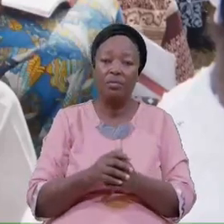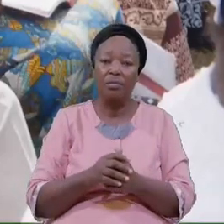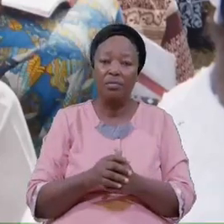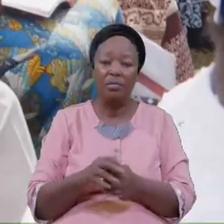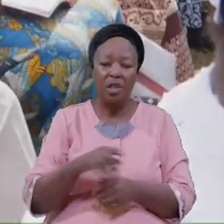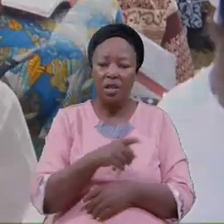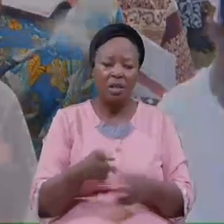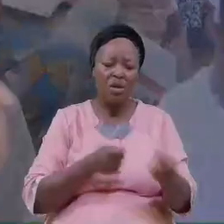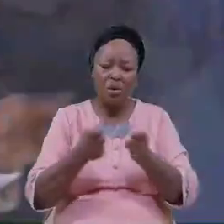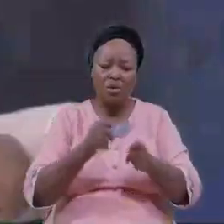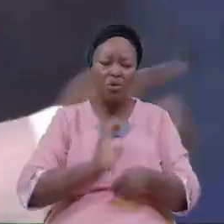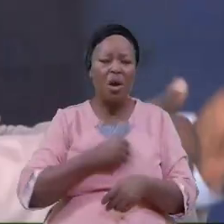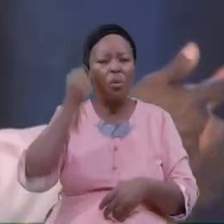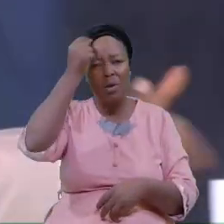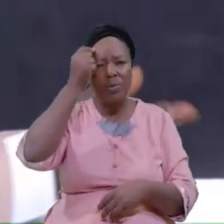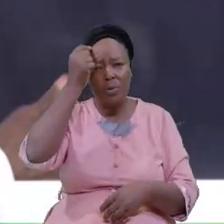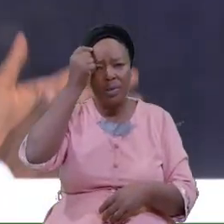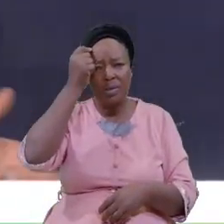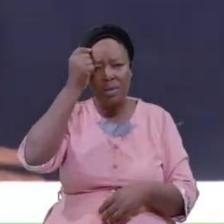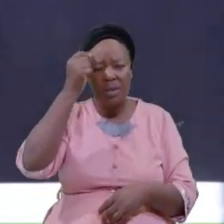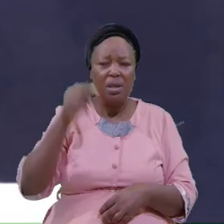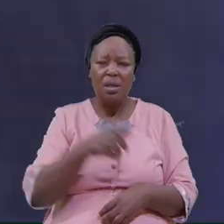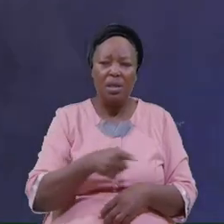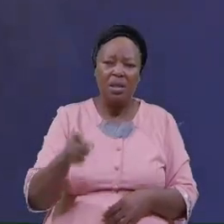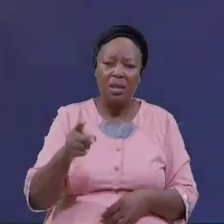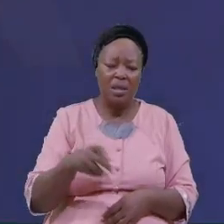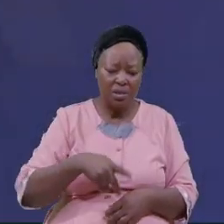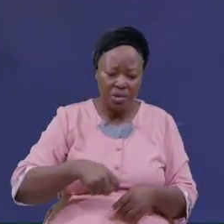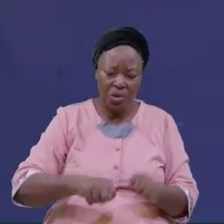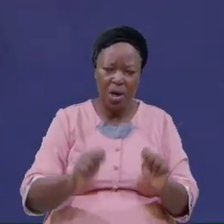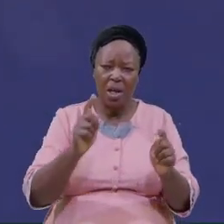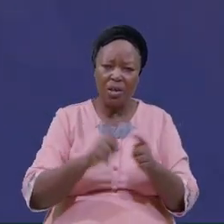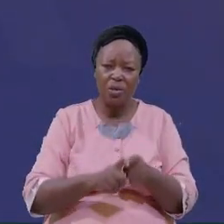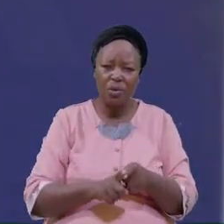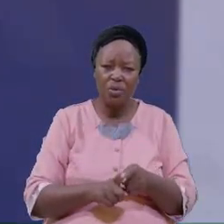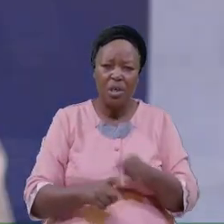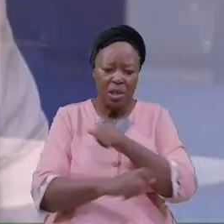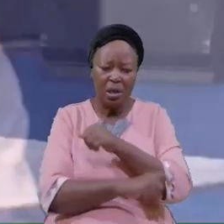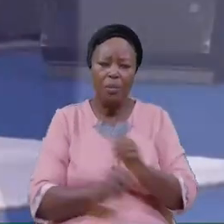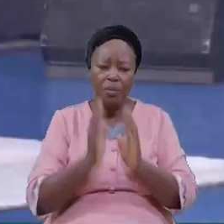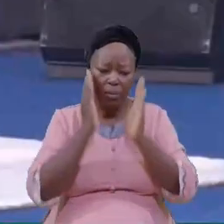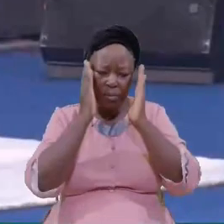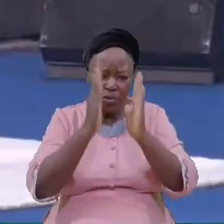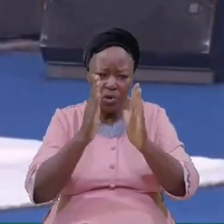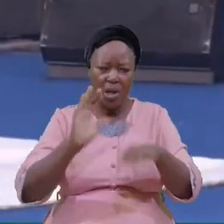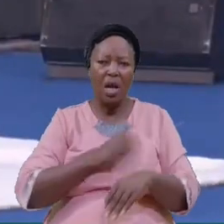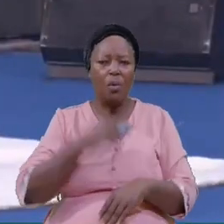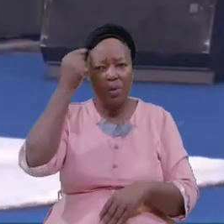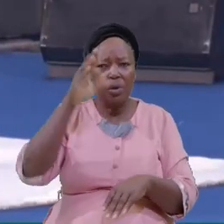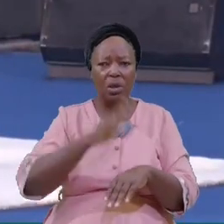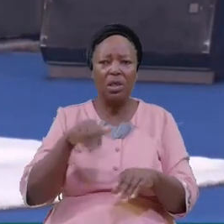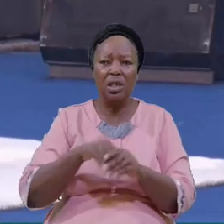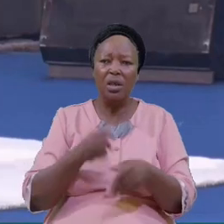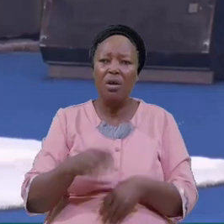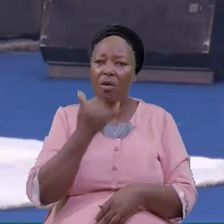changer? Cela contrôle nos pensées. They try to steer our thoughts in the wrong direction. Ils essaient d'orienter nos pensées dans la mauvaise and